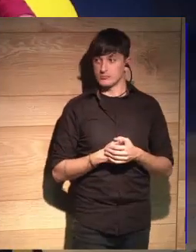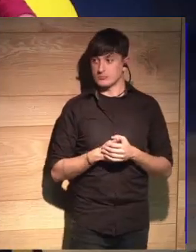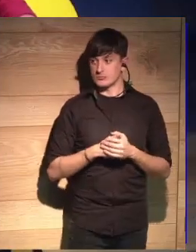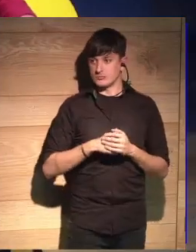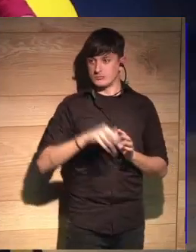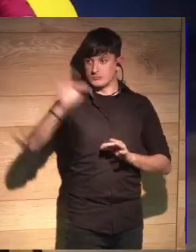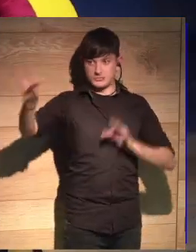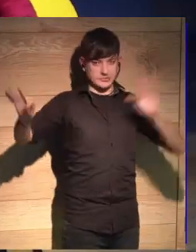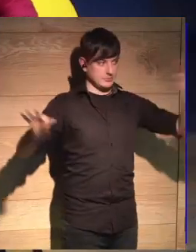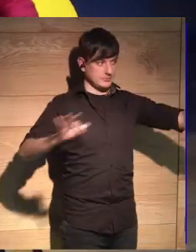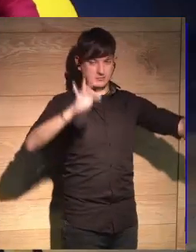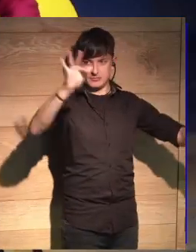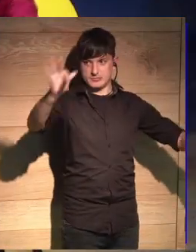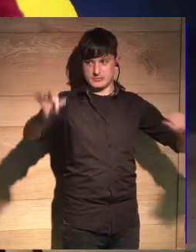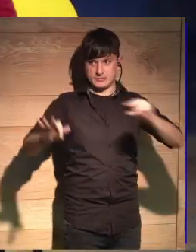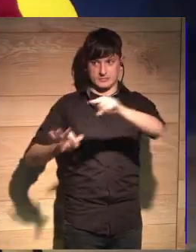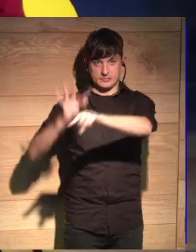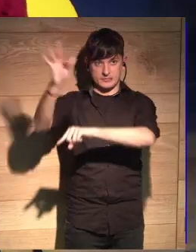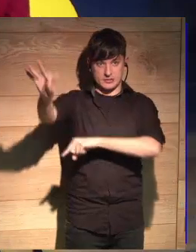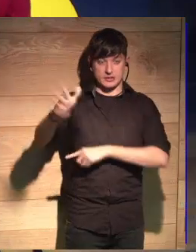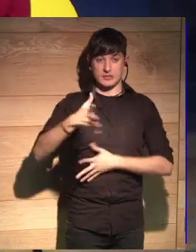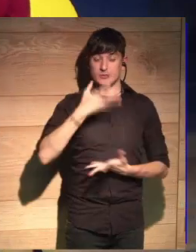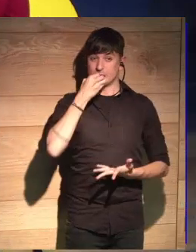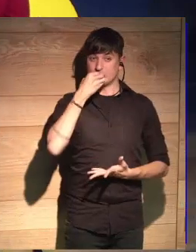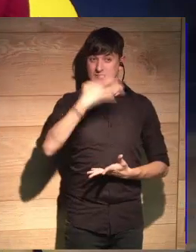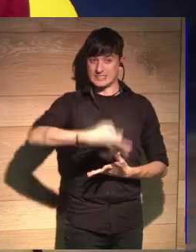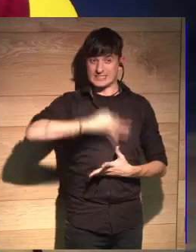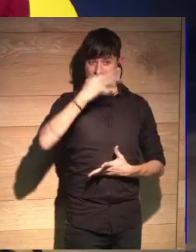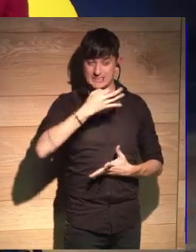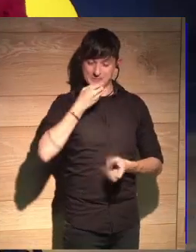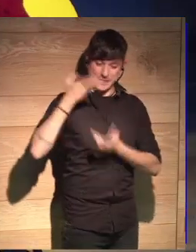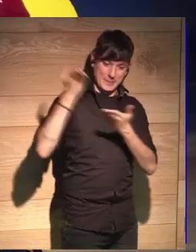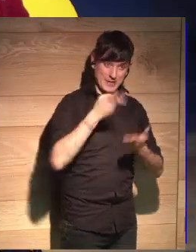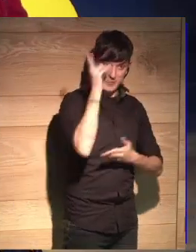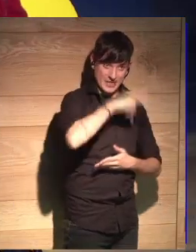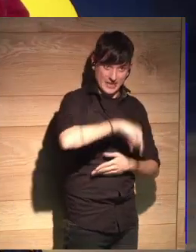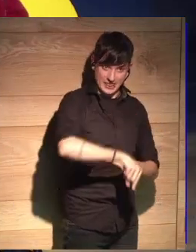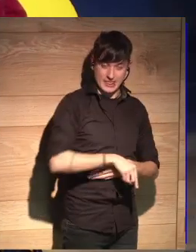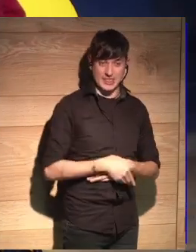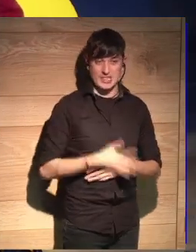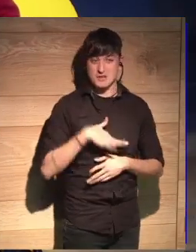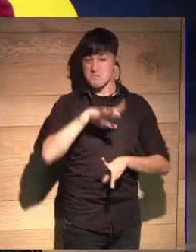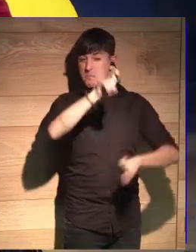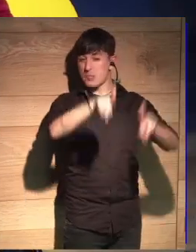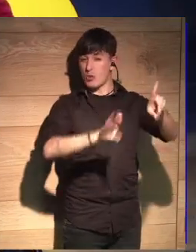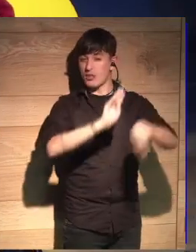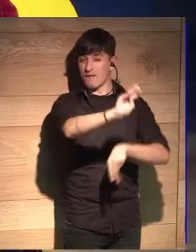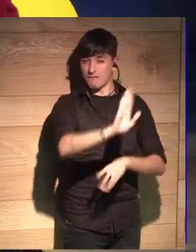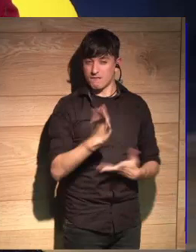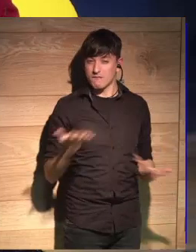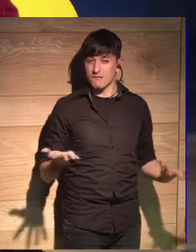Over there seems to be lots of questions. Madrid. My question is, what can we do